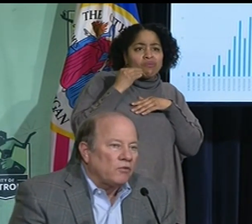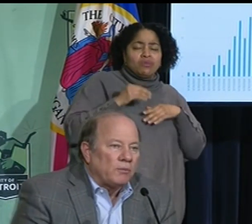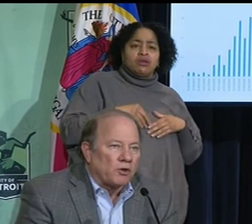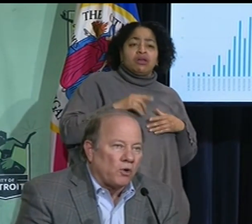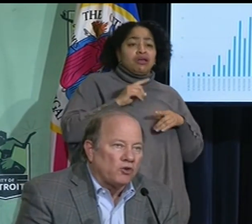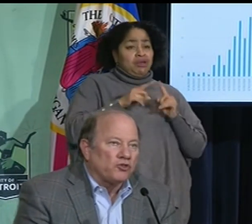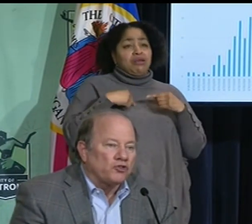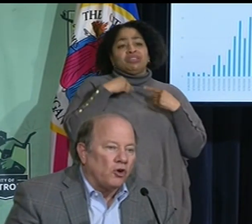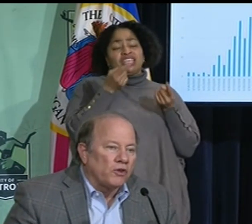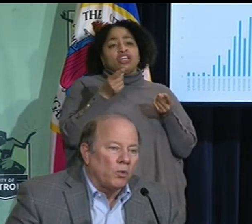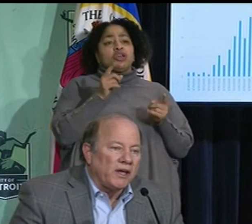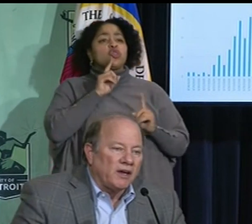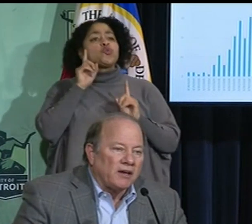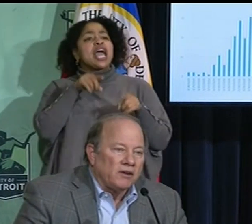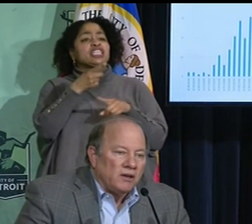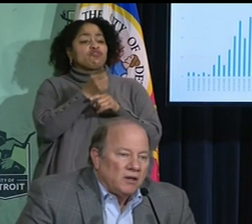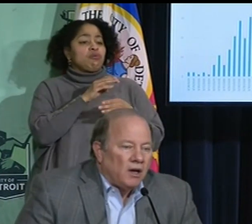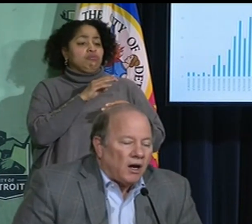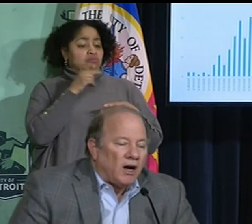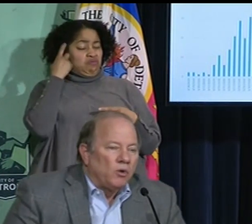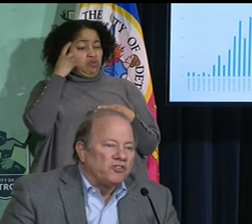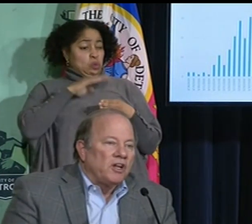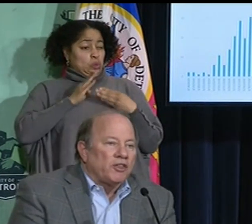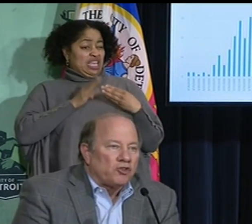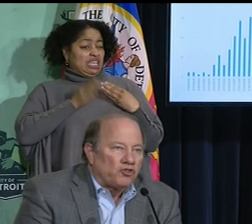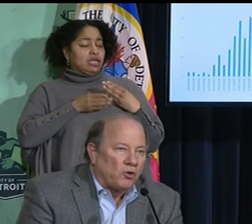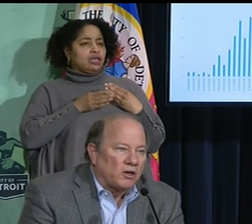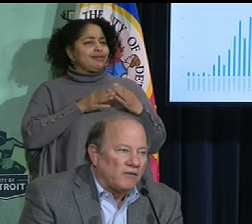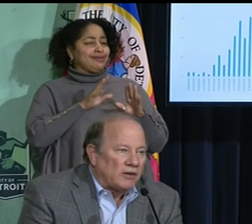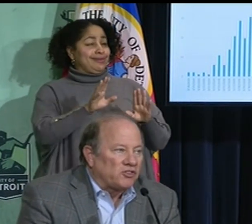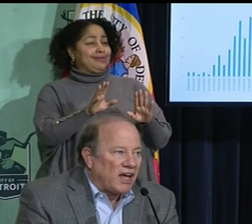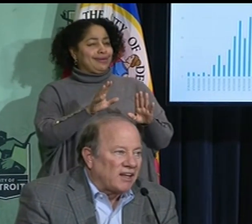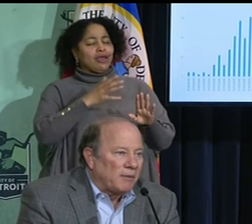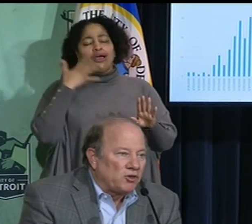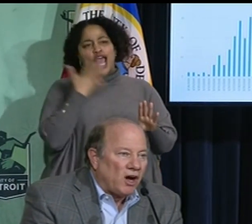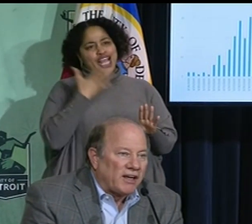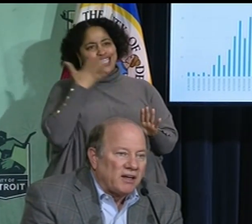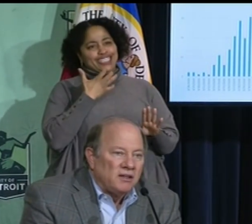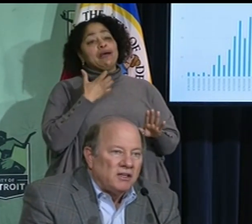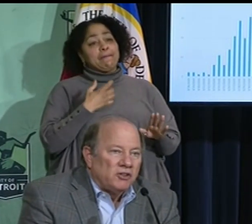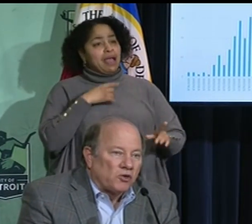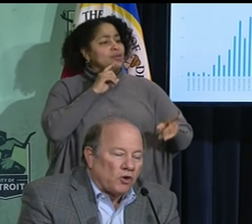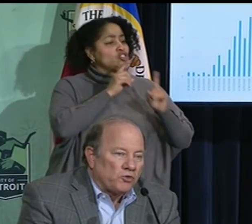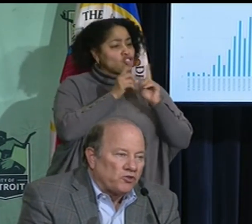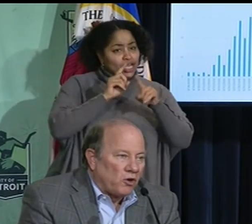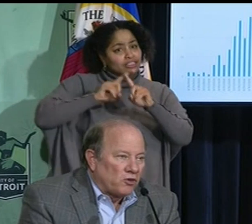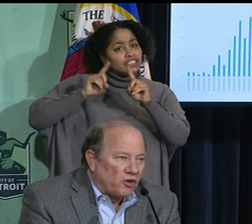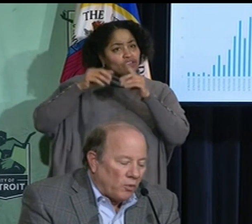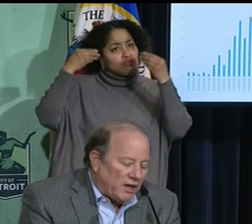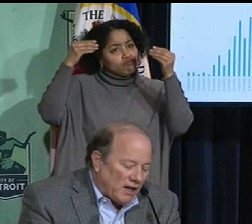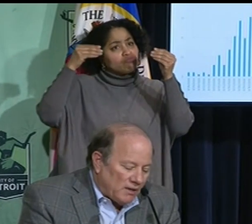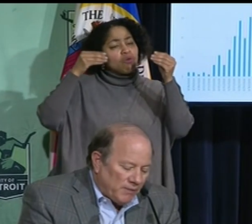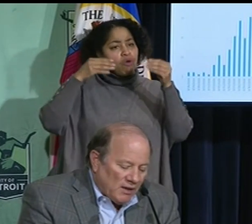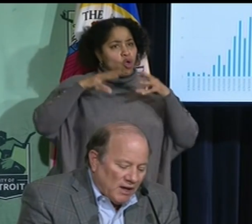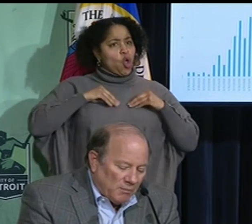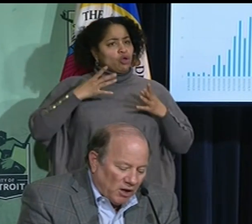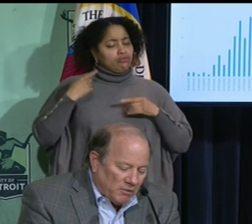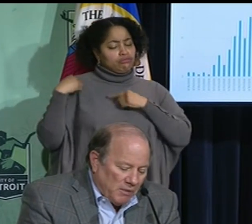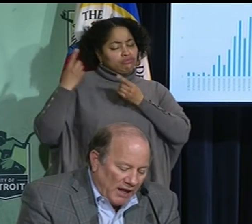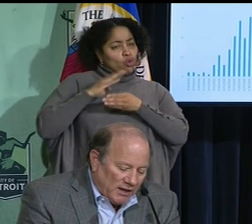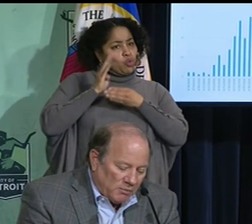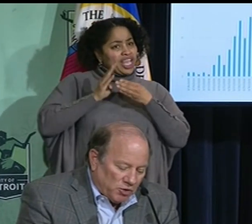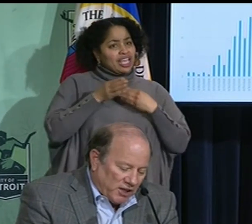reaction from the grocers over the weekend was nothing short of outstanding. I've been talking to grocery store owners all weekend,